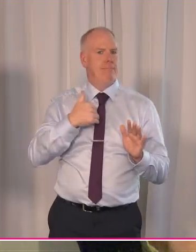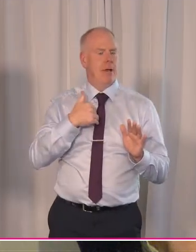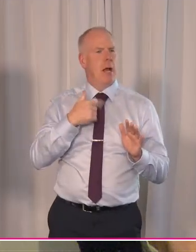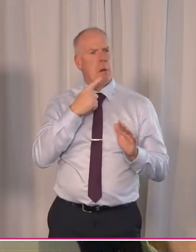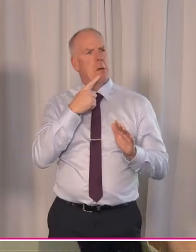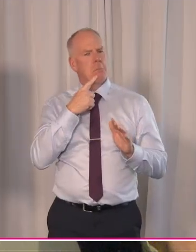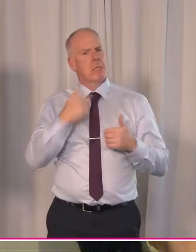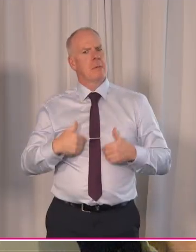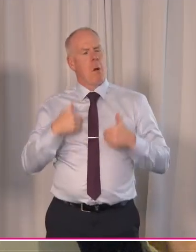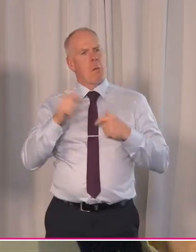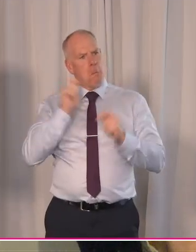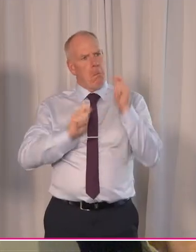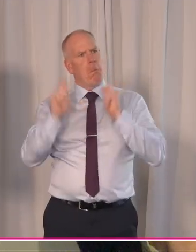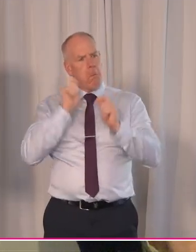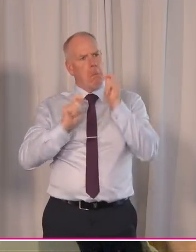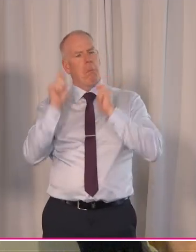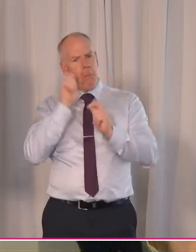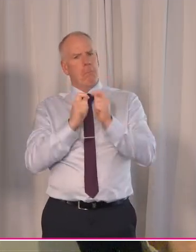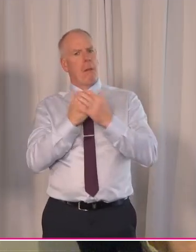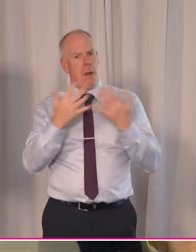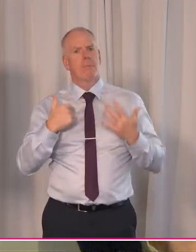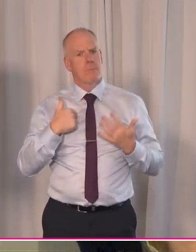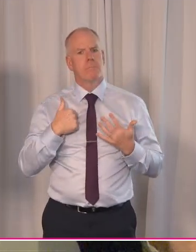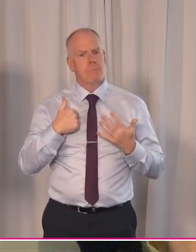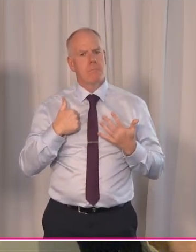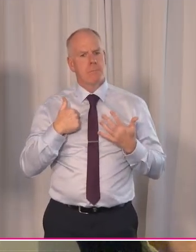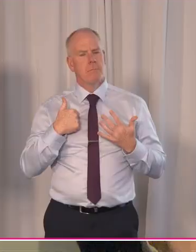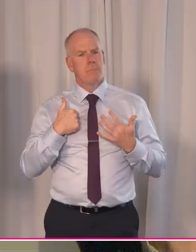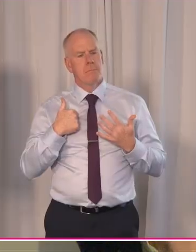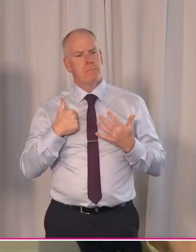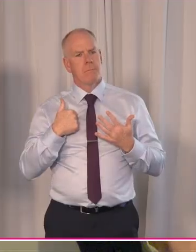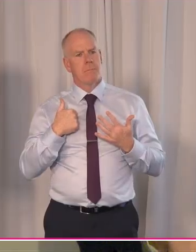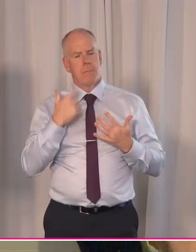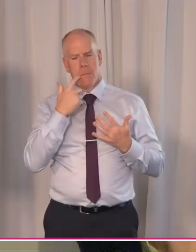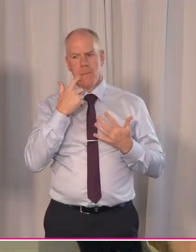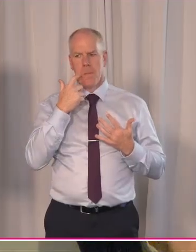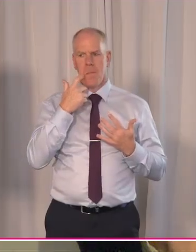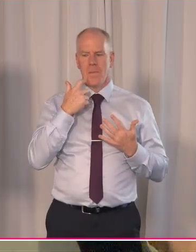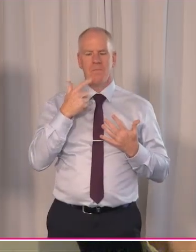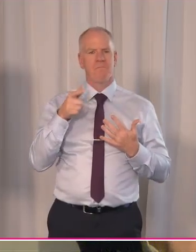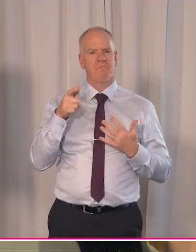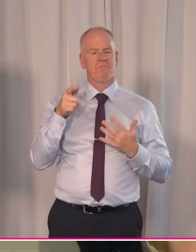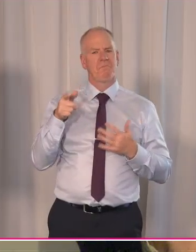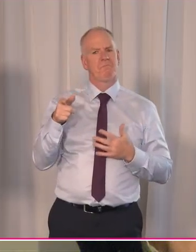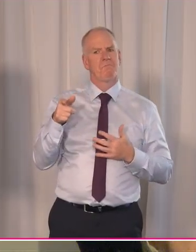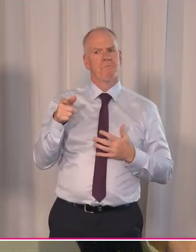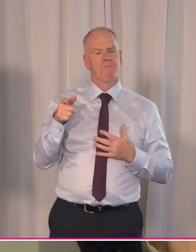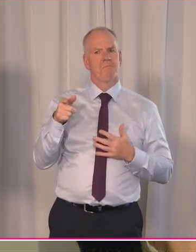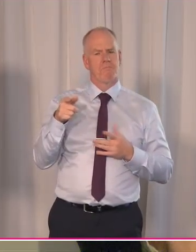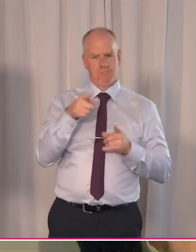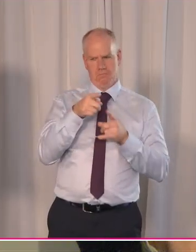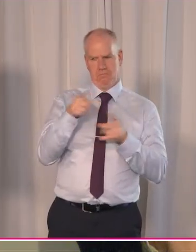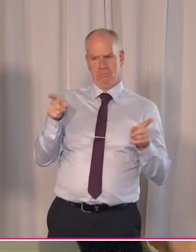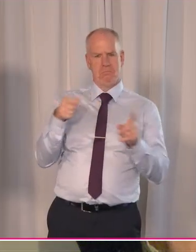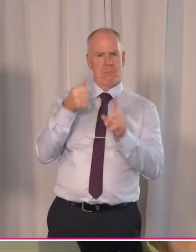this morning's presentations already, and I was thinking about some of the kind of lead advocates